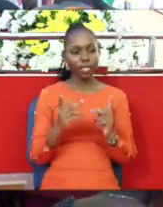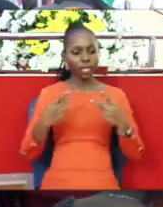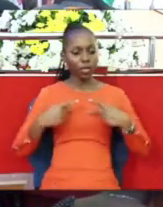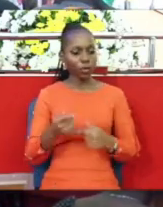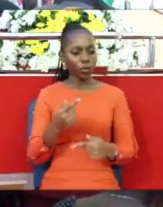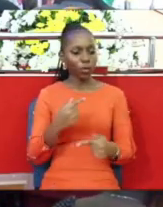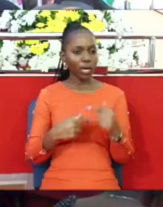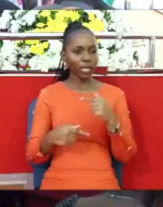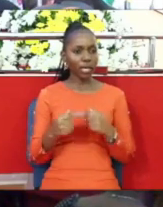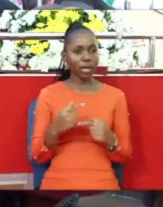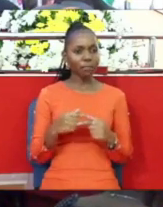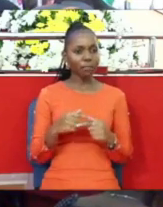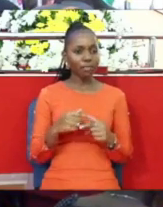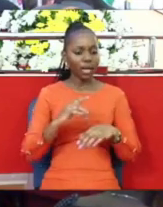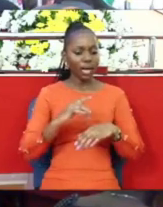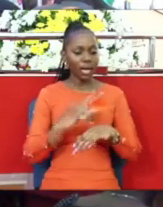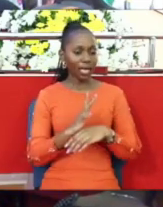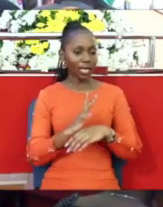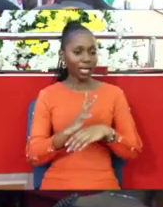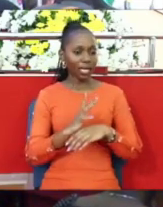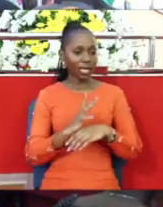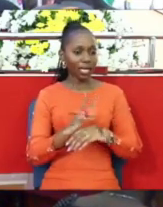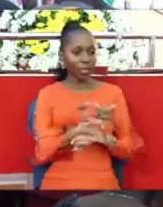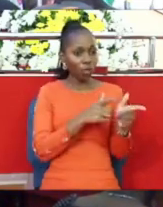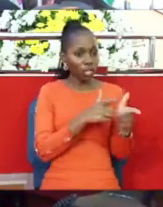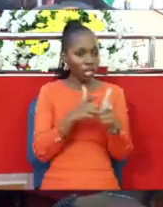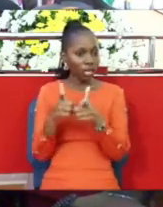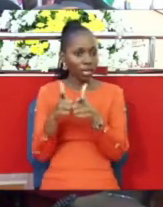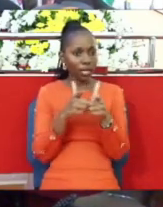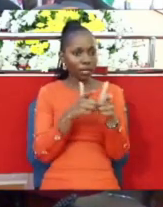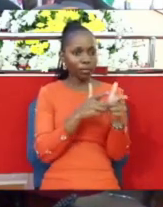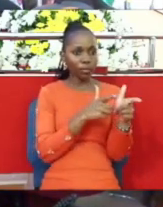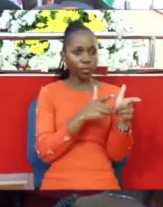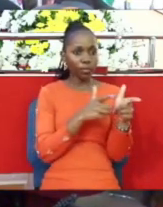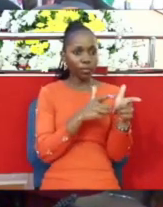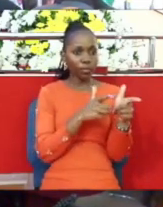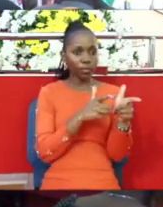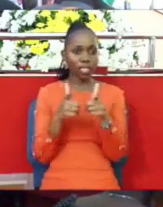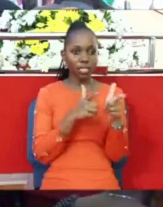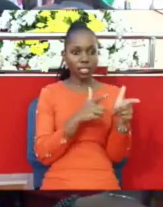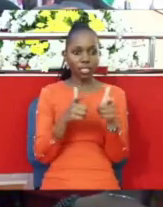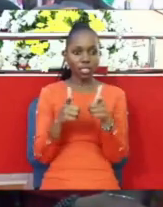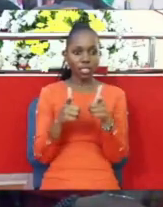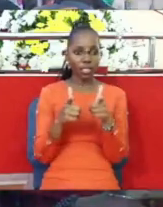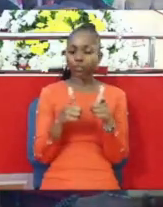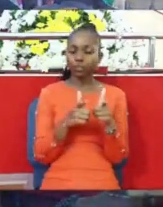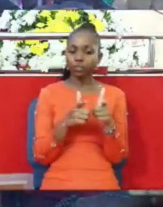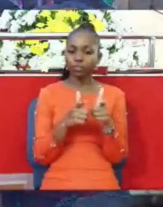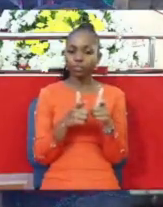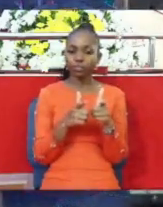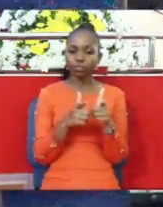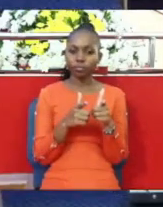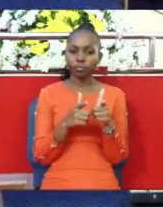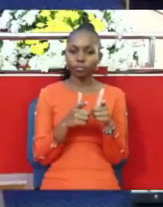forties. Walikuwa na bunduki na silaha katika hizo walizoziita ports. Running there, kwenda ama kukimbilia pale, is